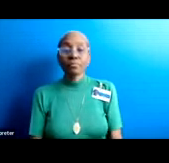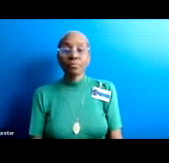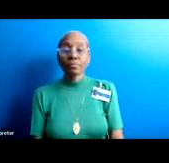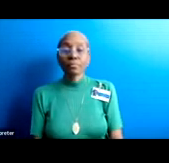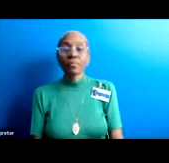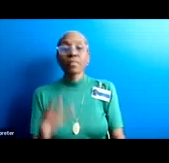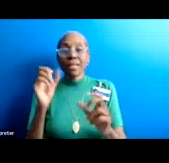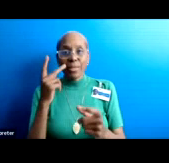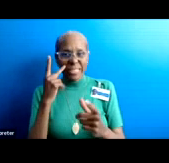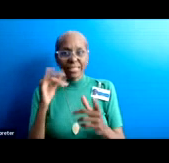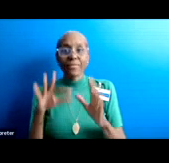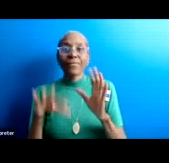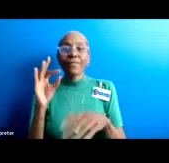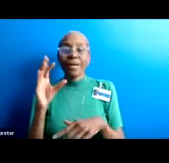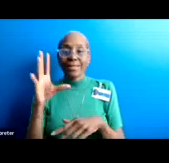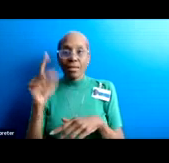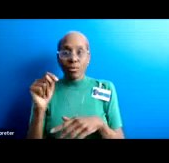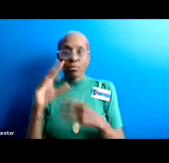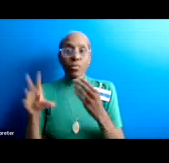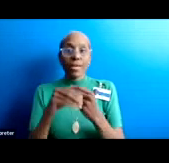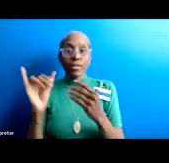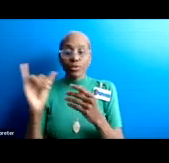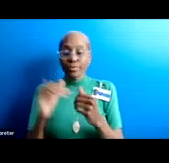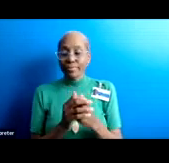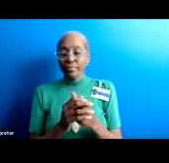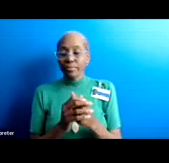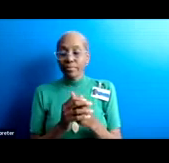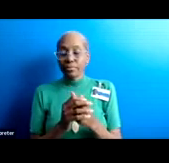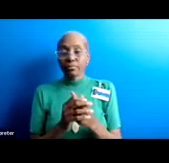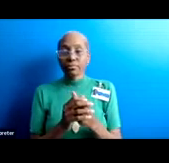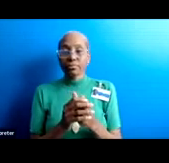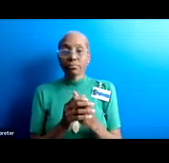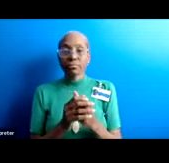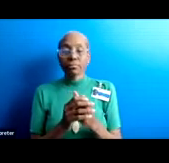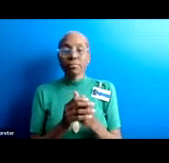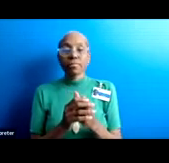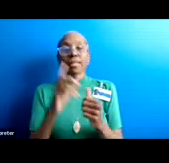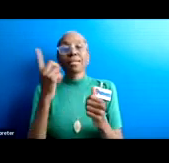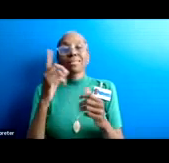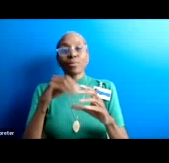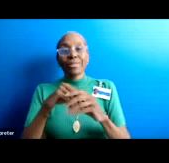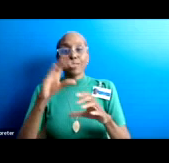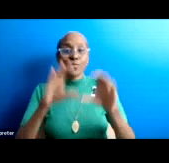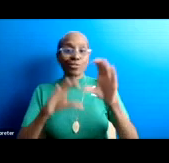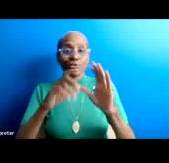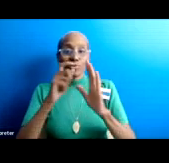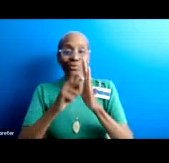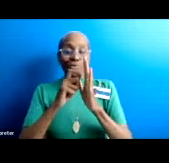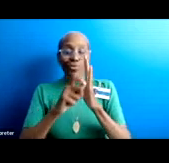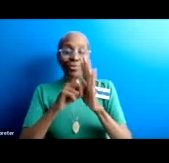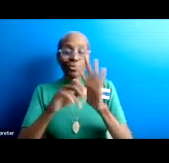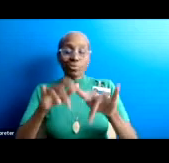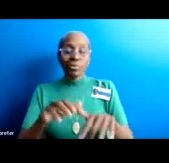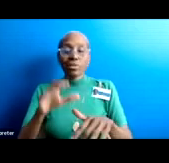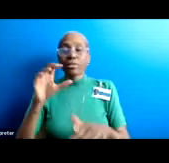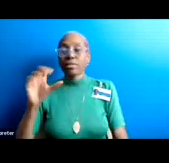I'll see if I can find out, and I'll add that too. And then someone in the chat wrote about the